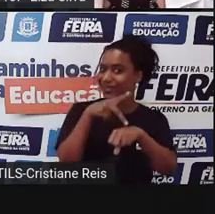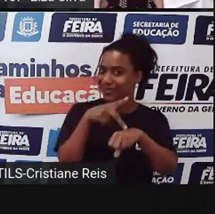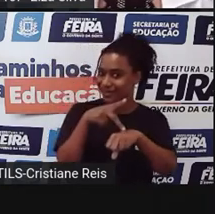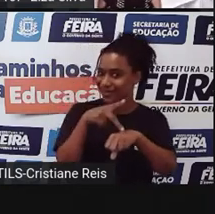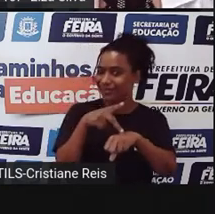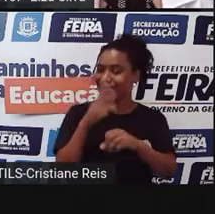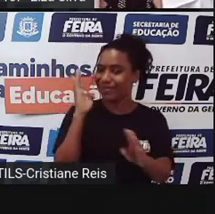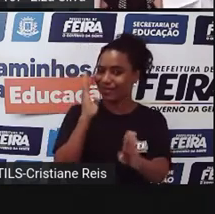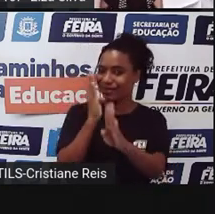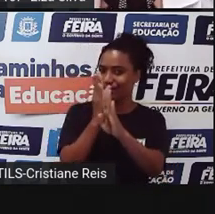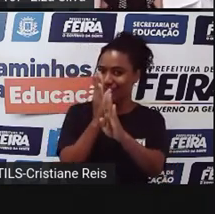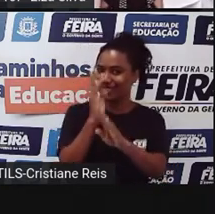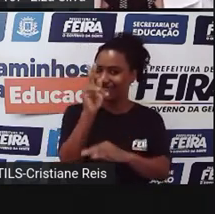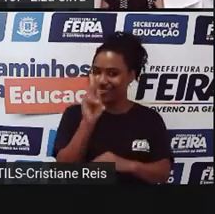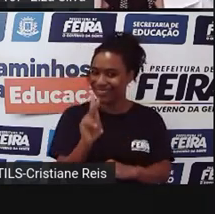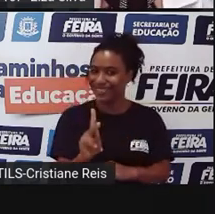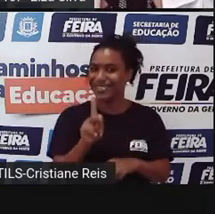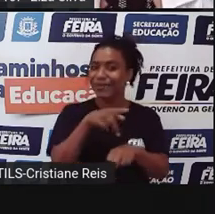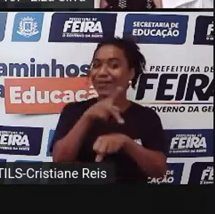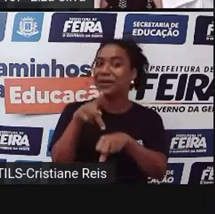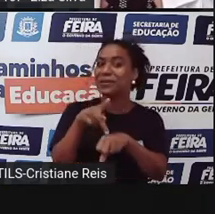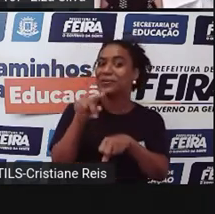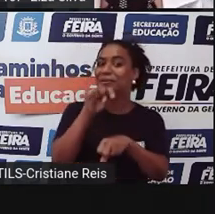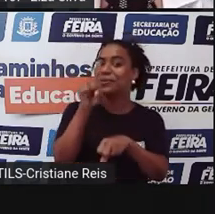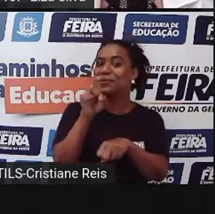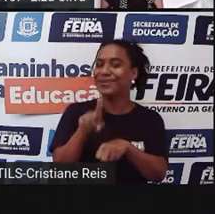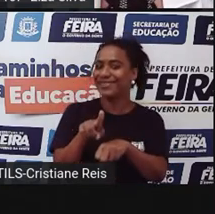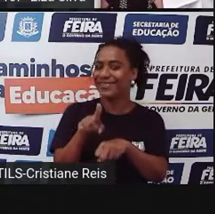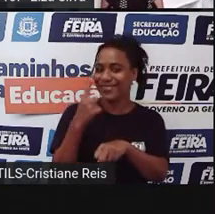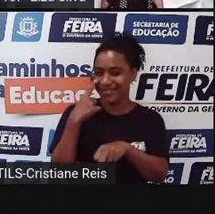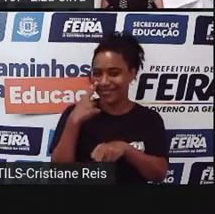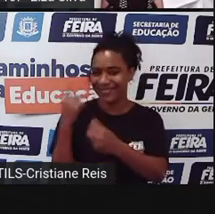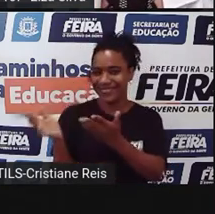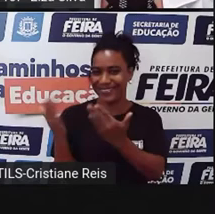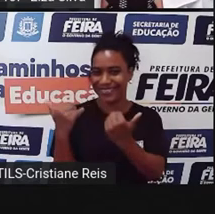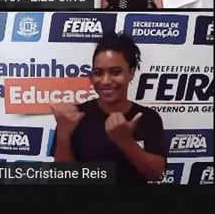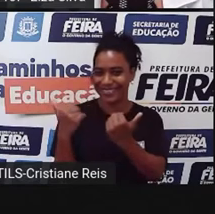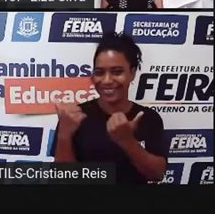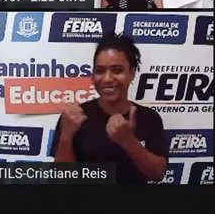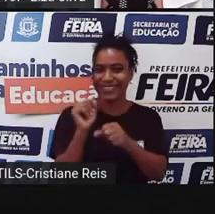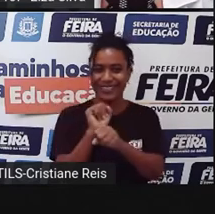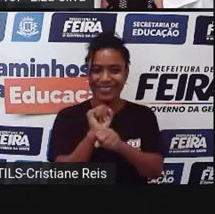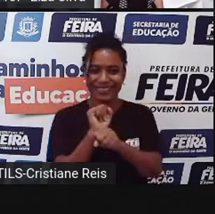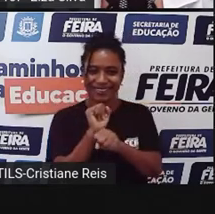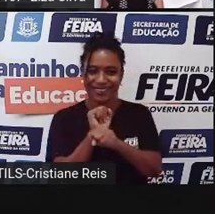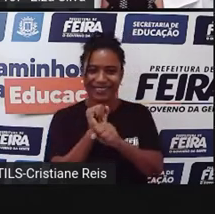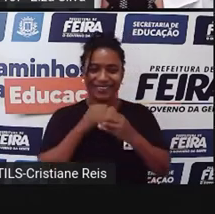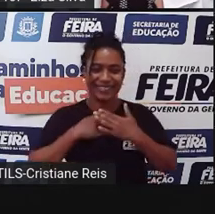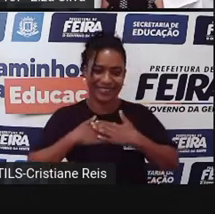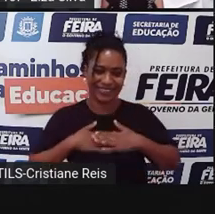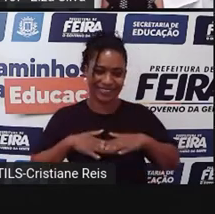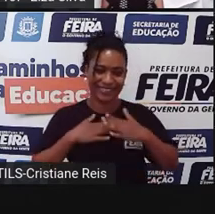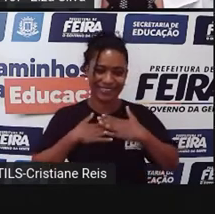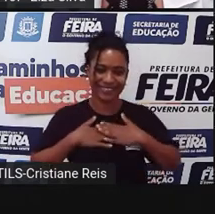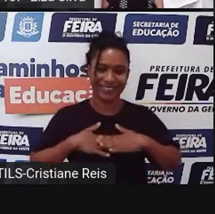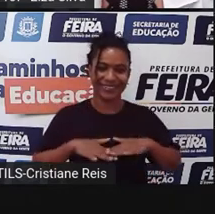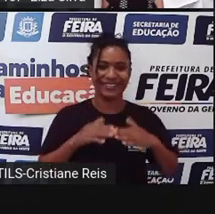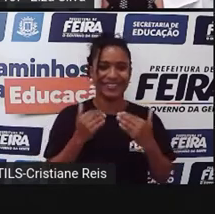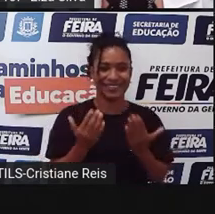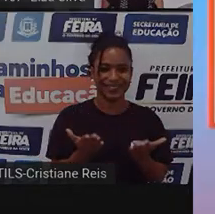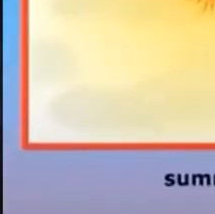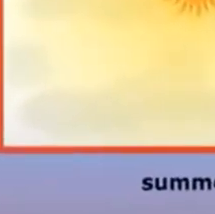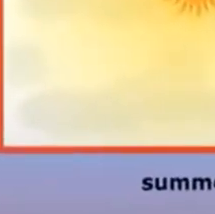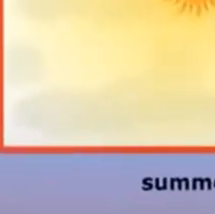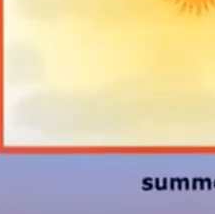e vocês vão descobrir sozinhos. Ok, let's go! Just a moment, please, estudantes. Quando o weather